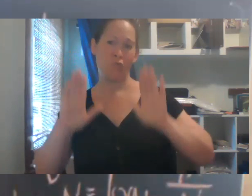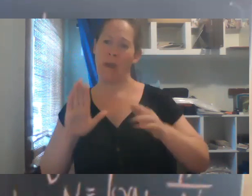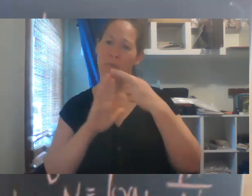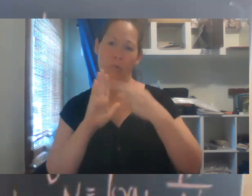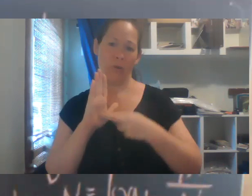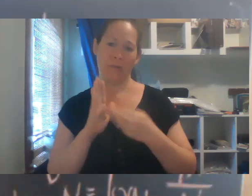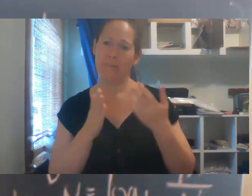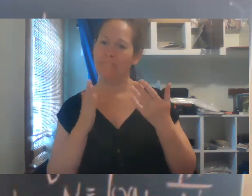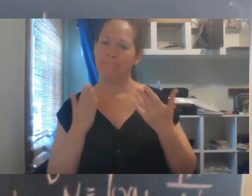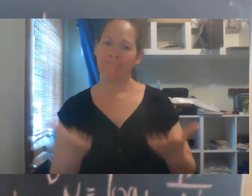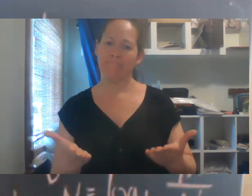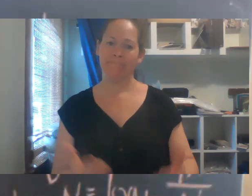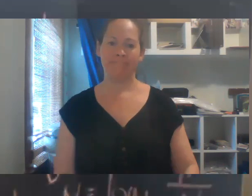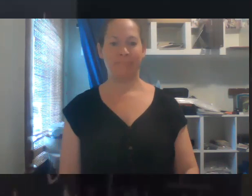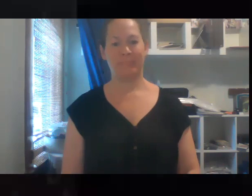Yeah.